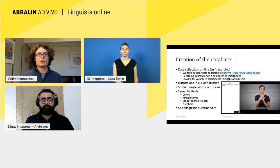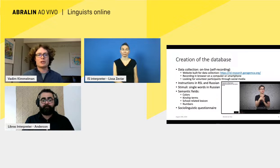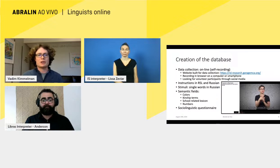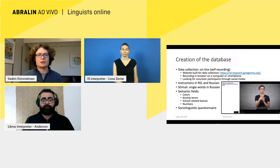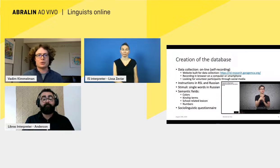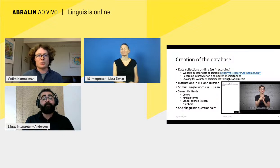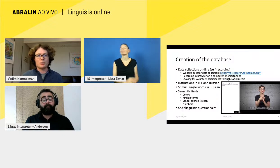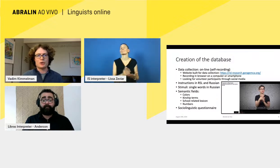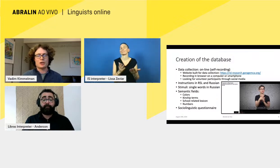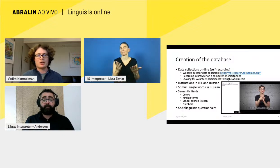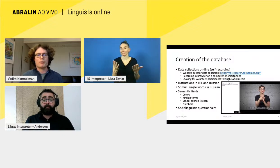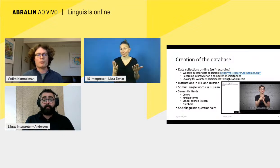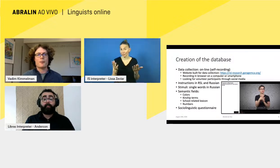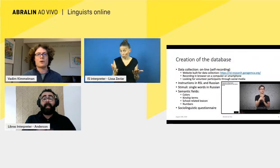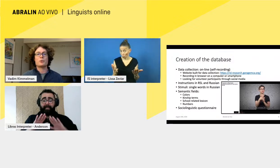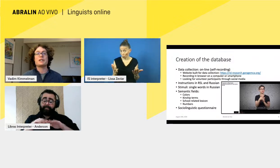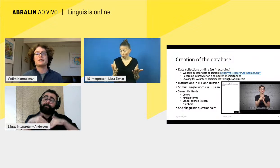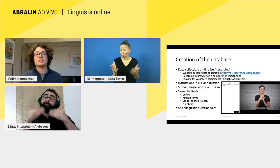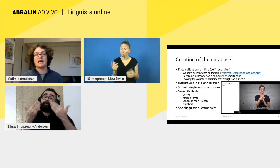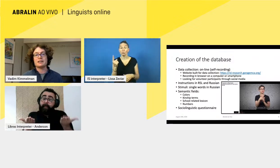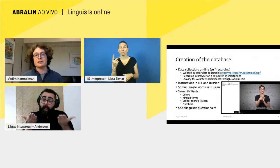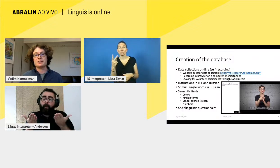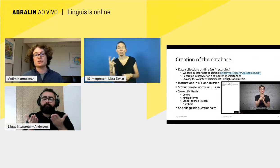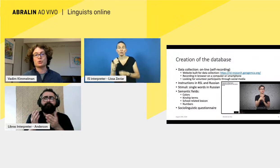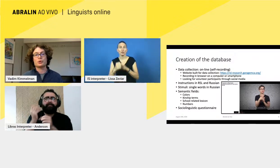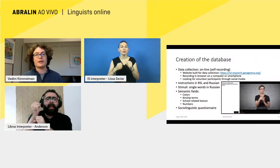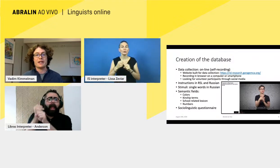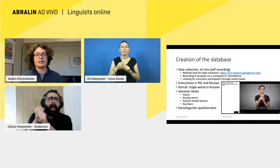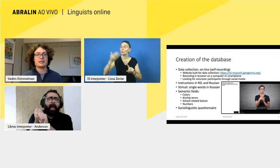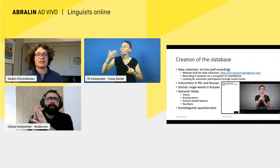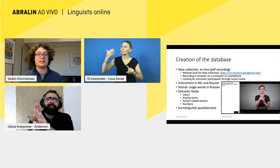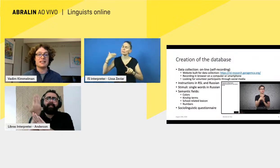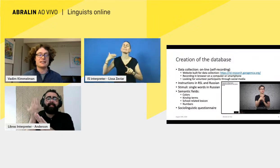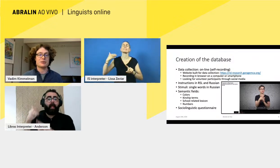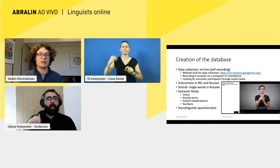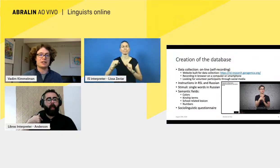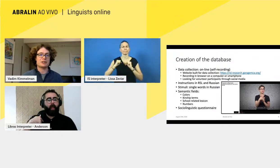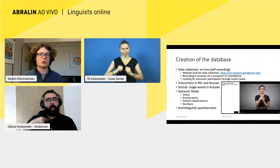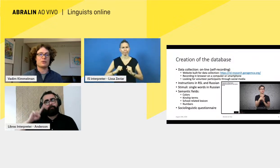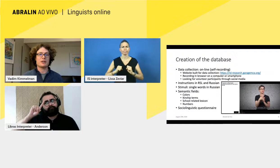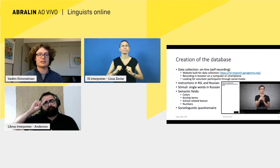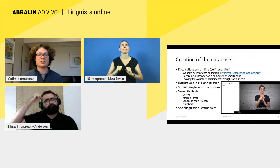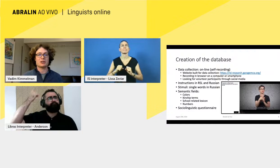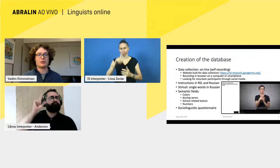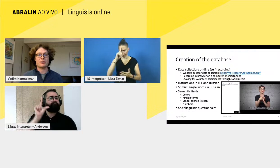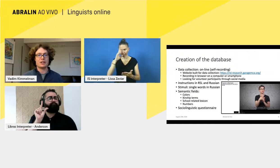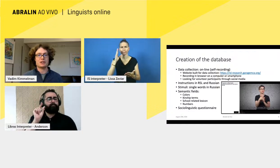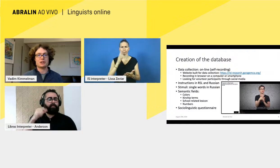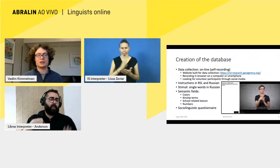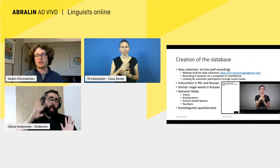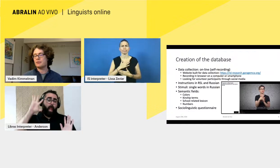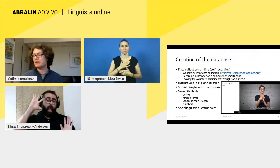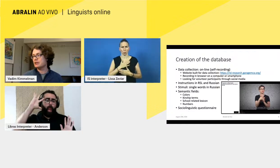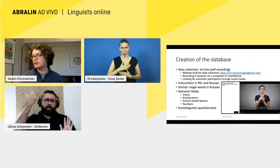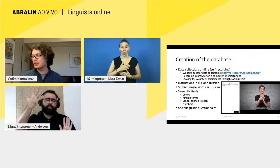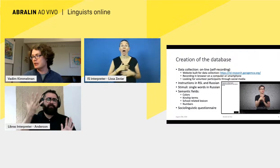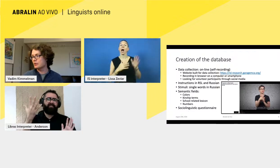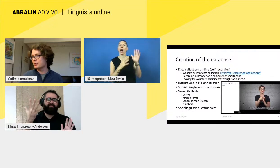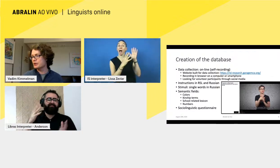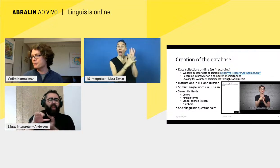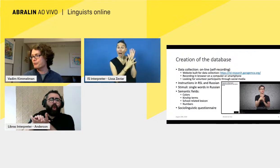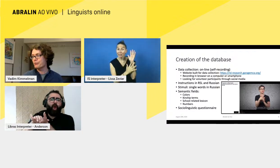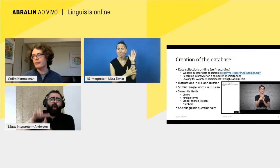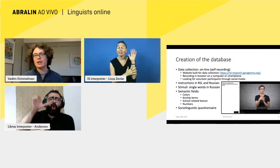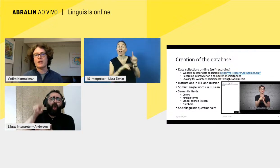So a couple years ago, we decided to create a database of lexical variation in Russian